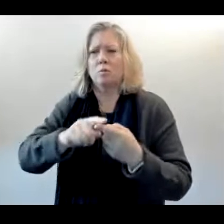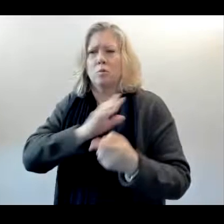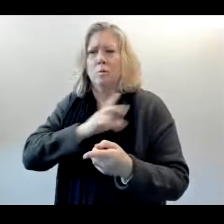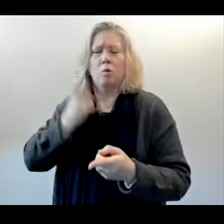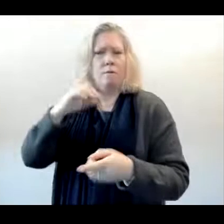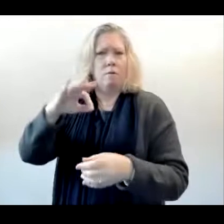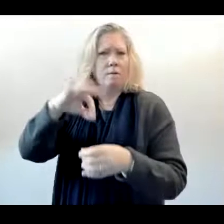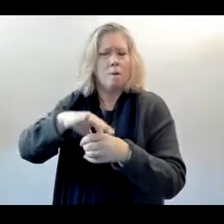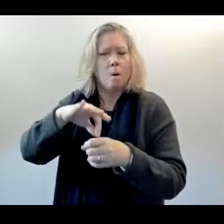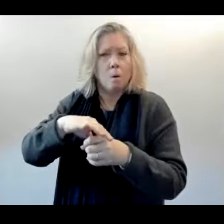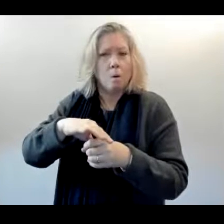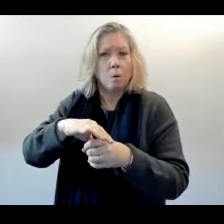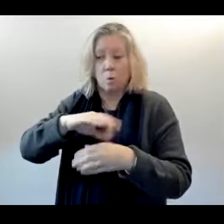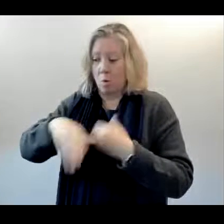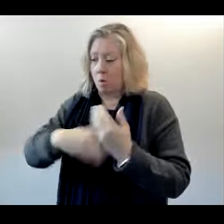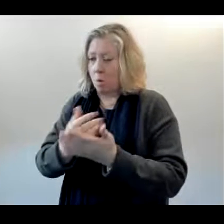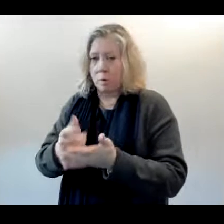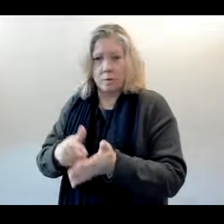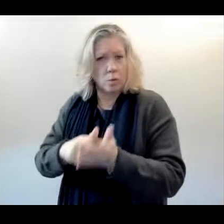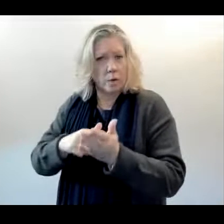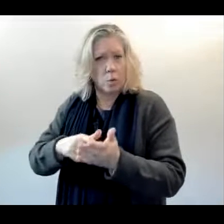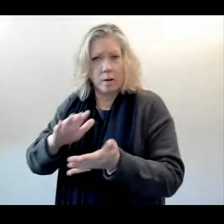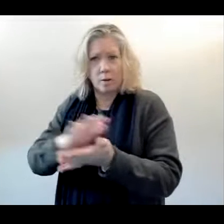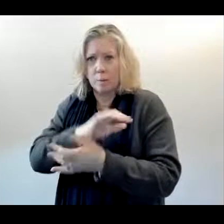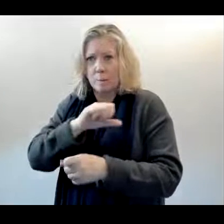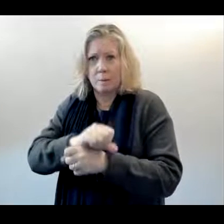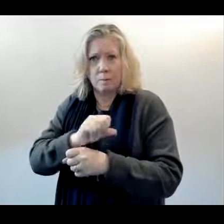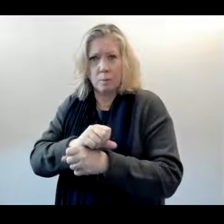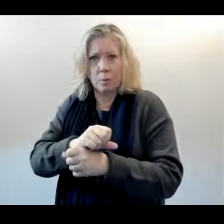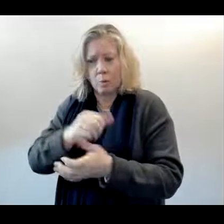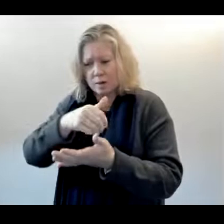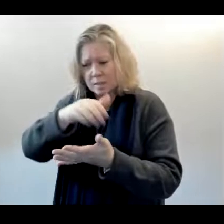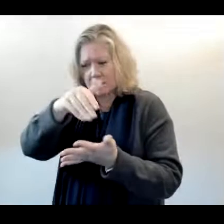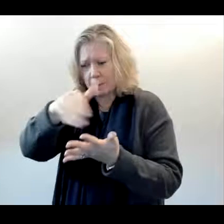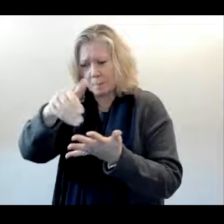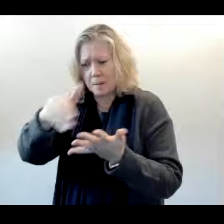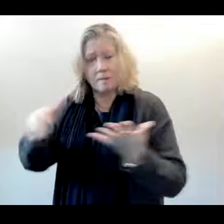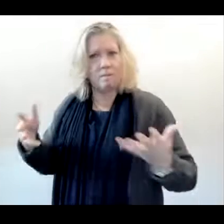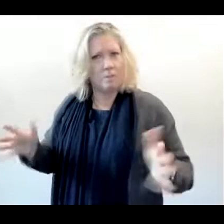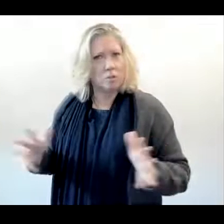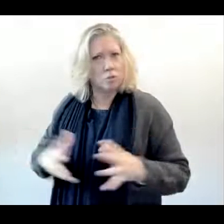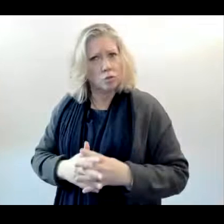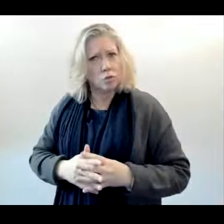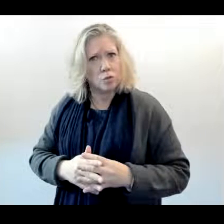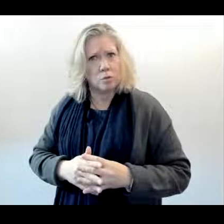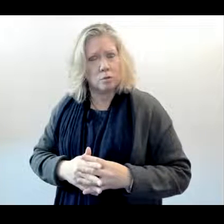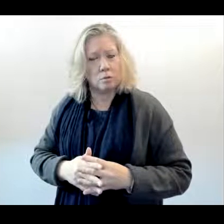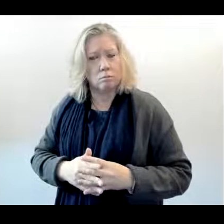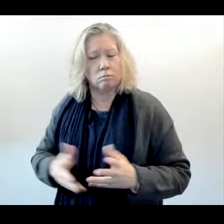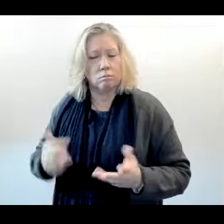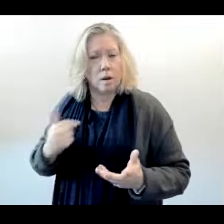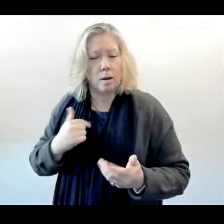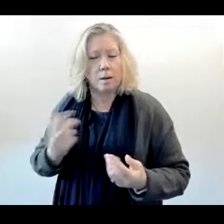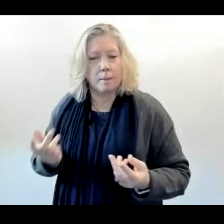I had submitted all the required documents that were asked of me, and I am looking